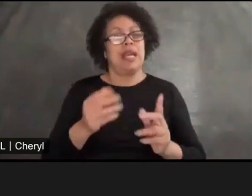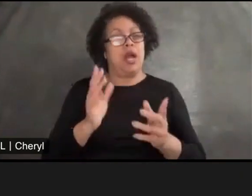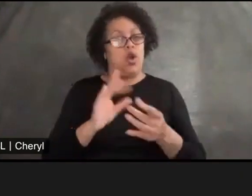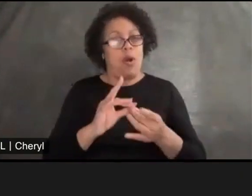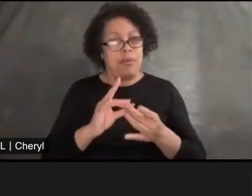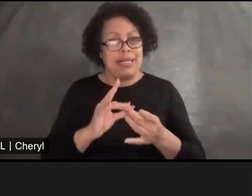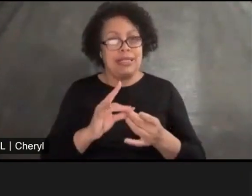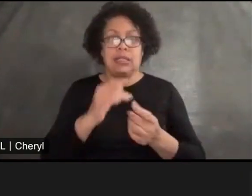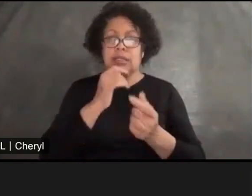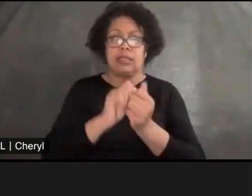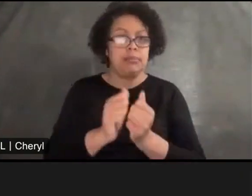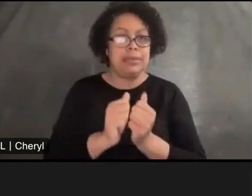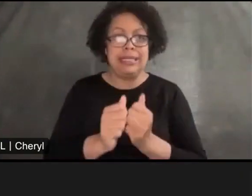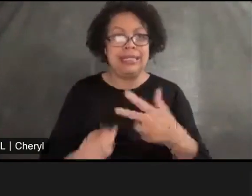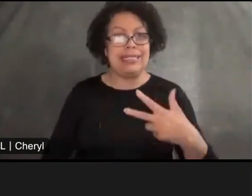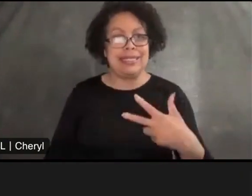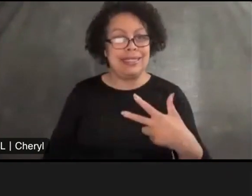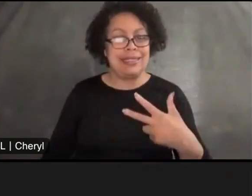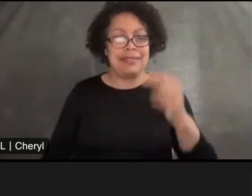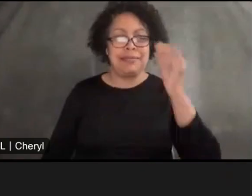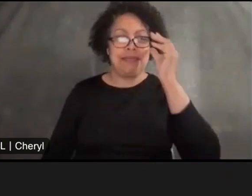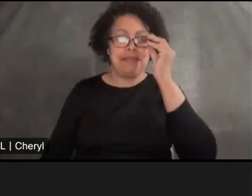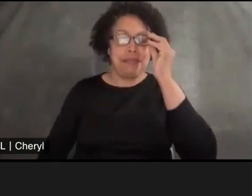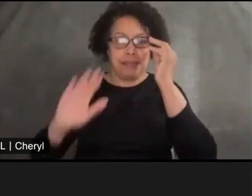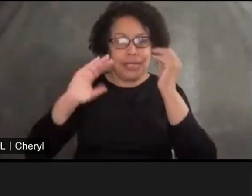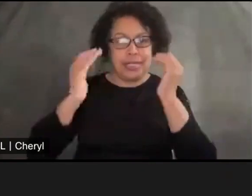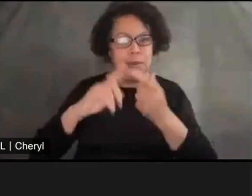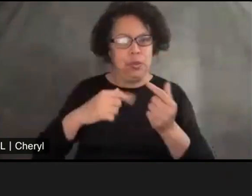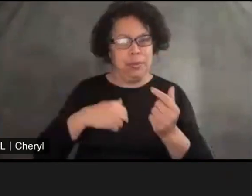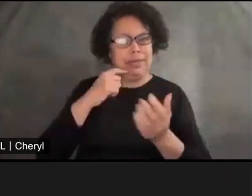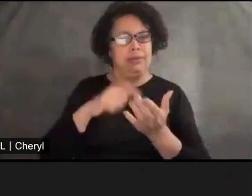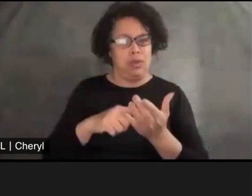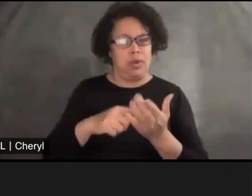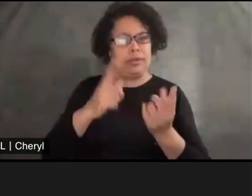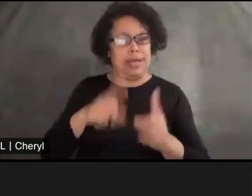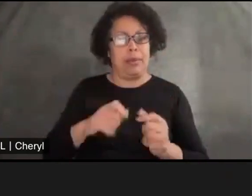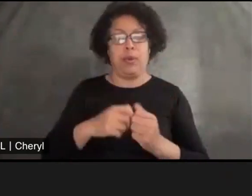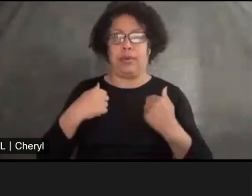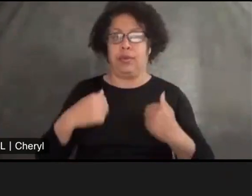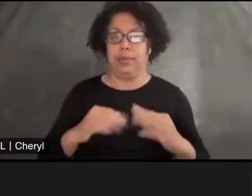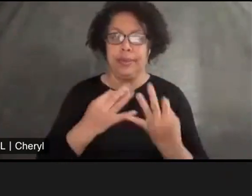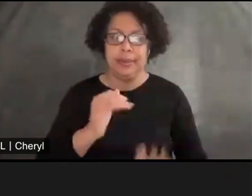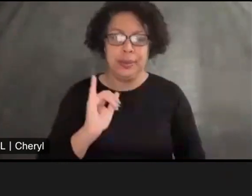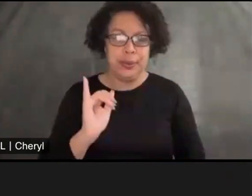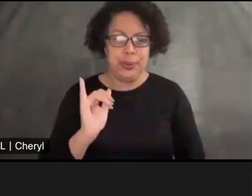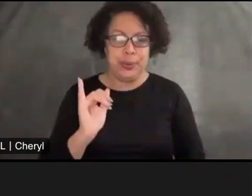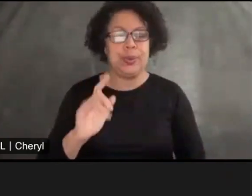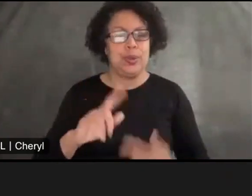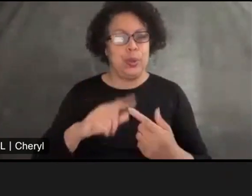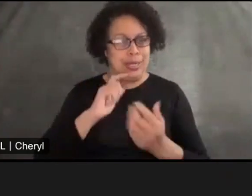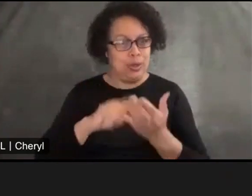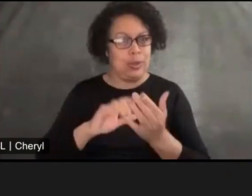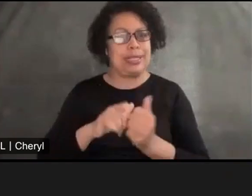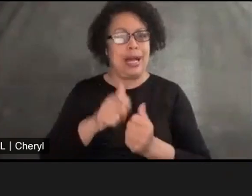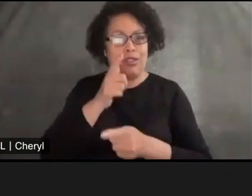competing. Seems to me I've seen this before in human families, in the interplay of sisters. After